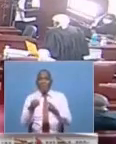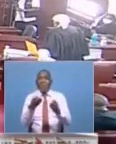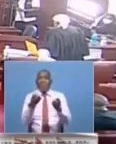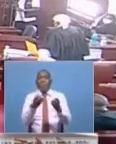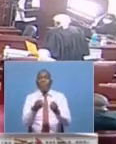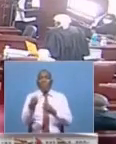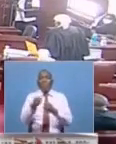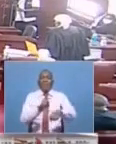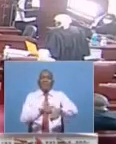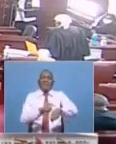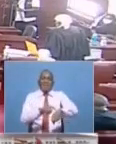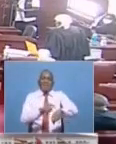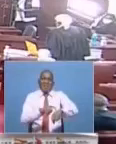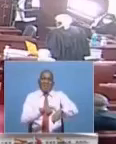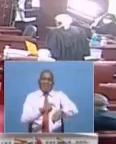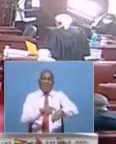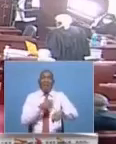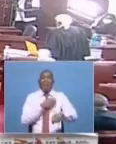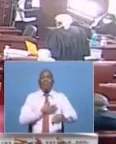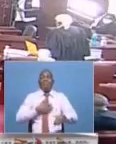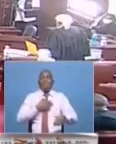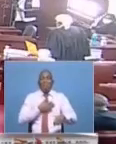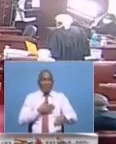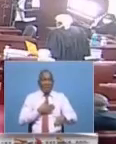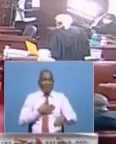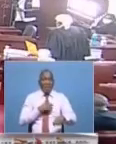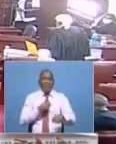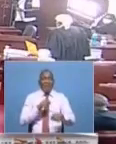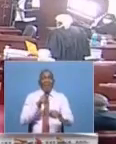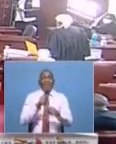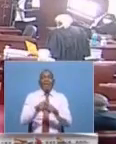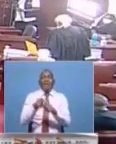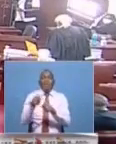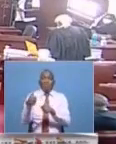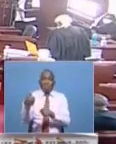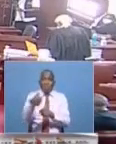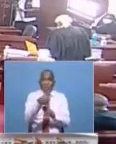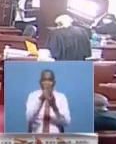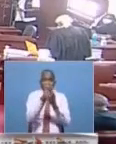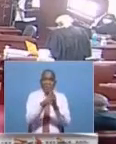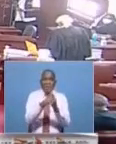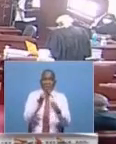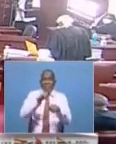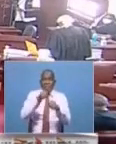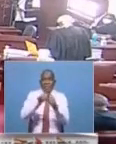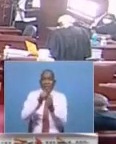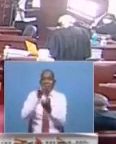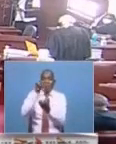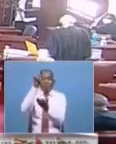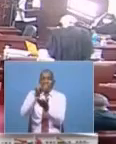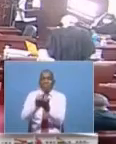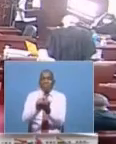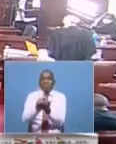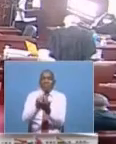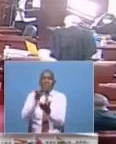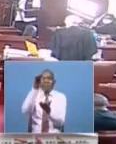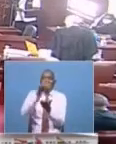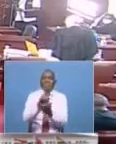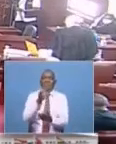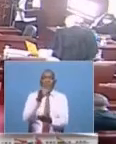the time. So we will limit each lawyer to 30 minutes.